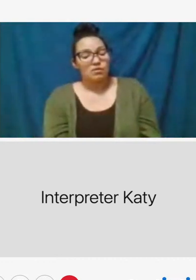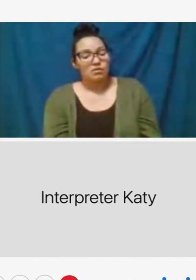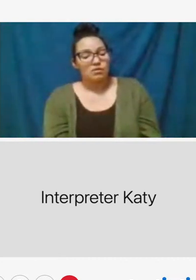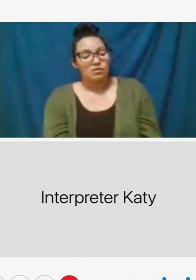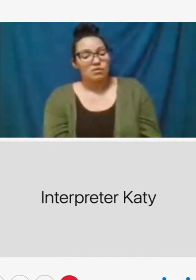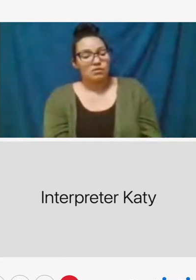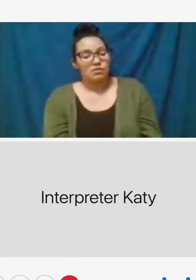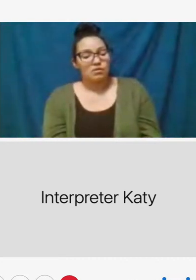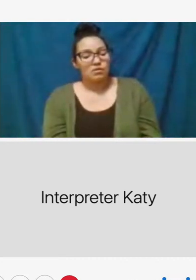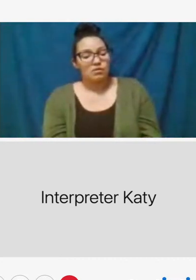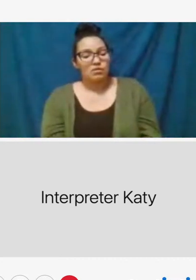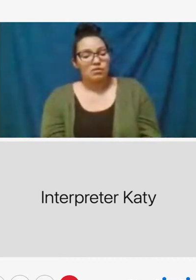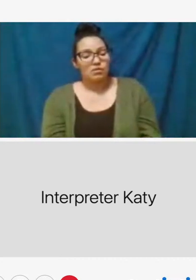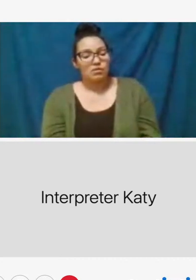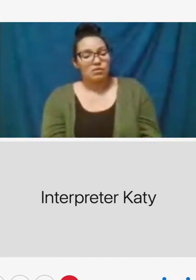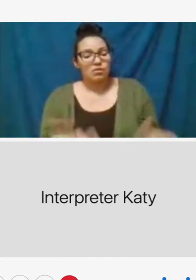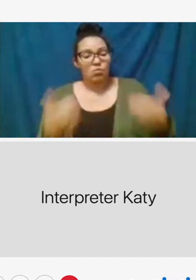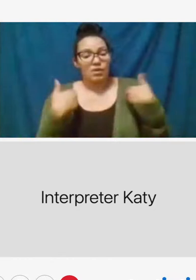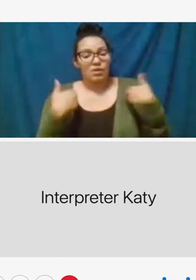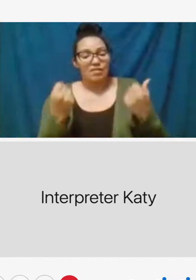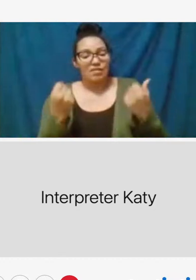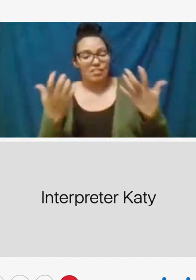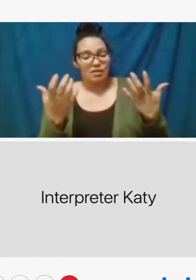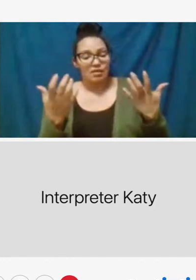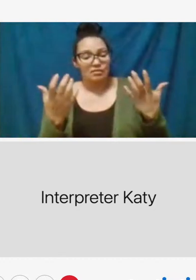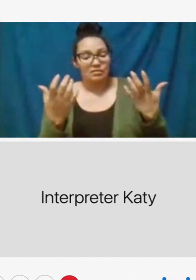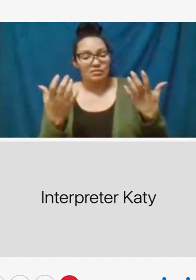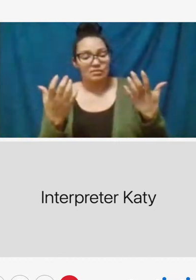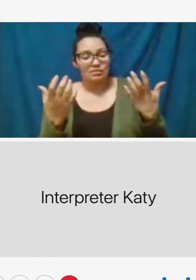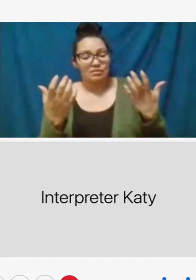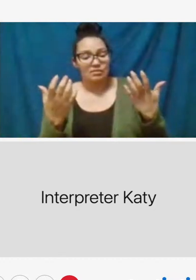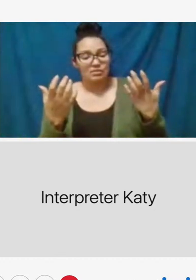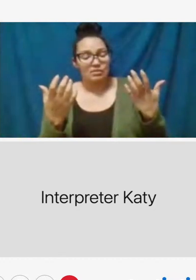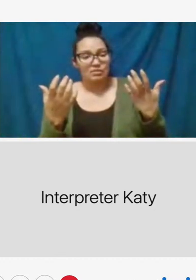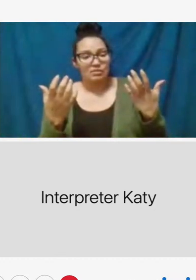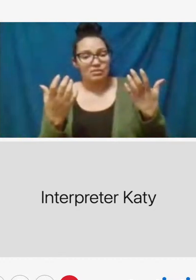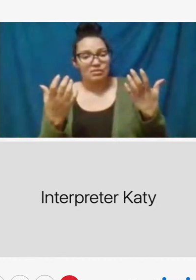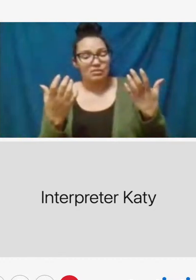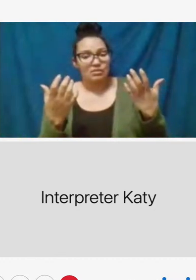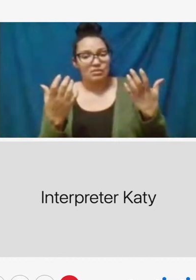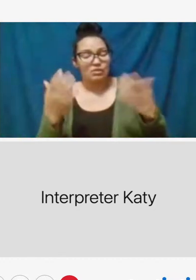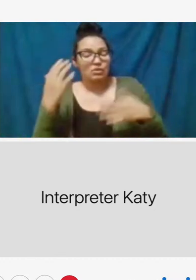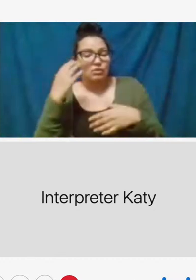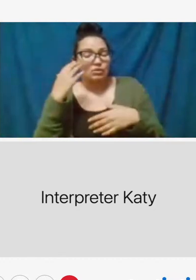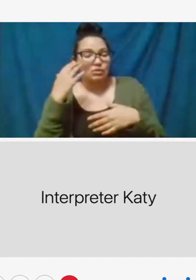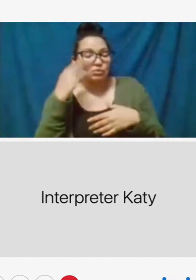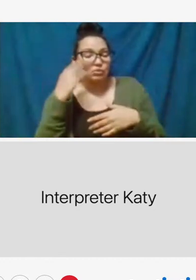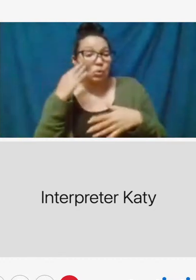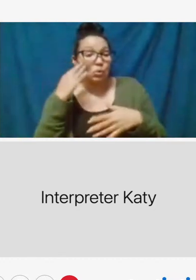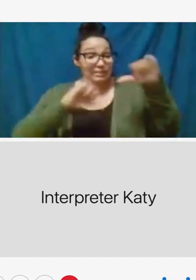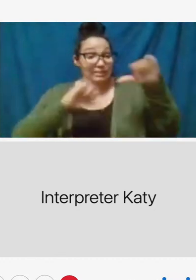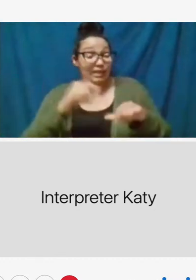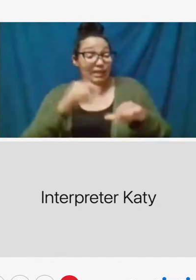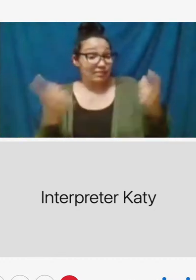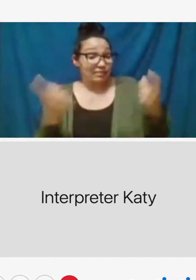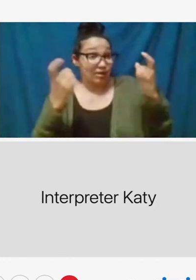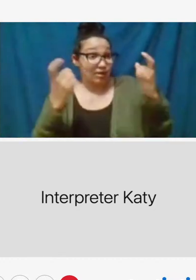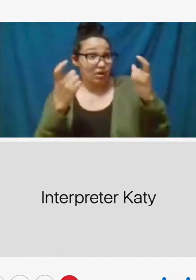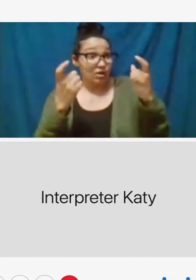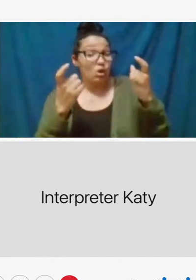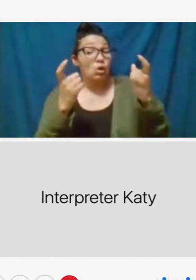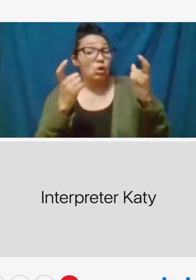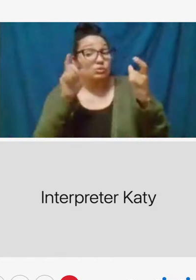the judges um because um as you know the science sare was originally going to be in person this year